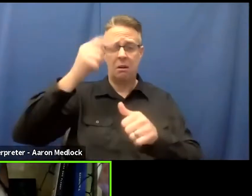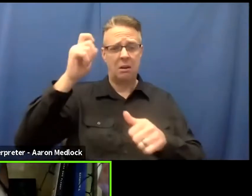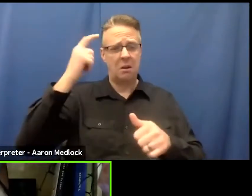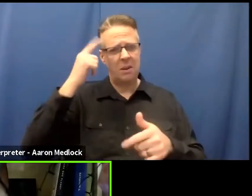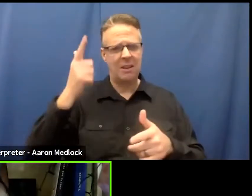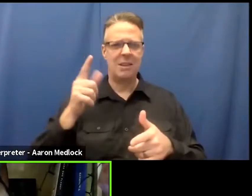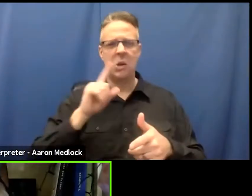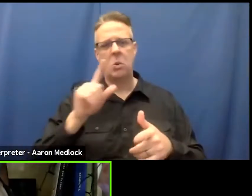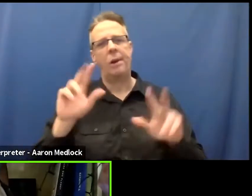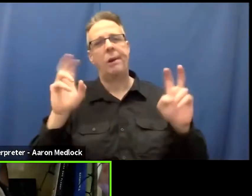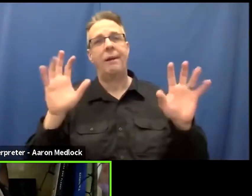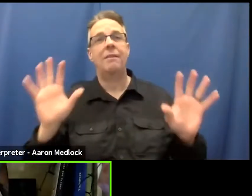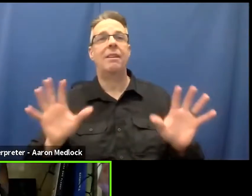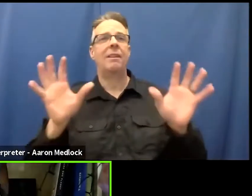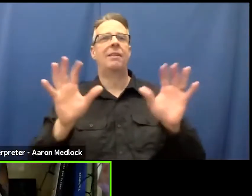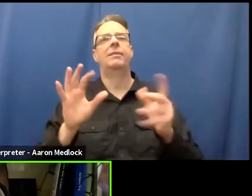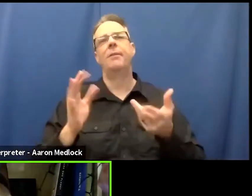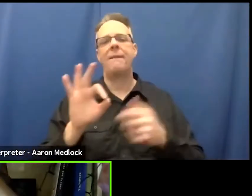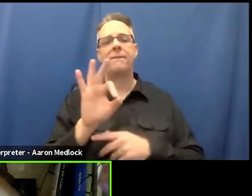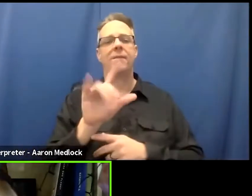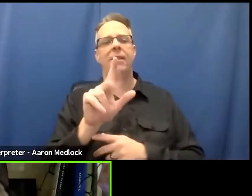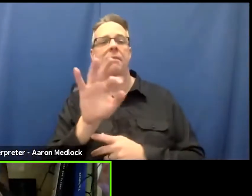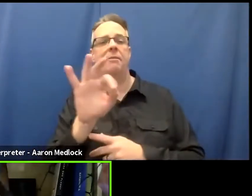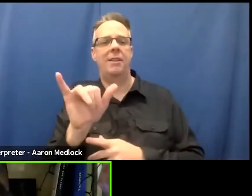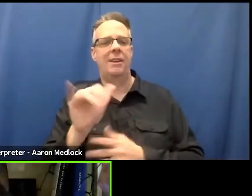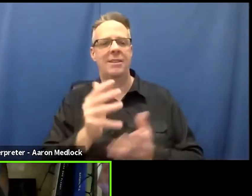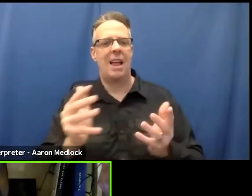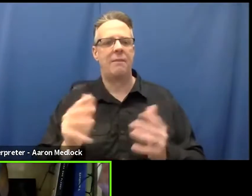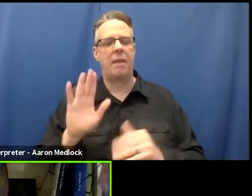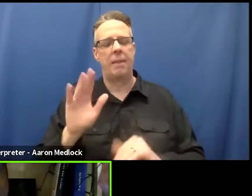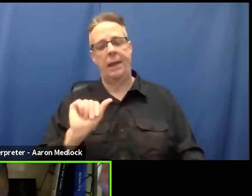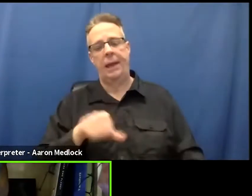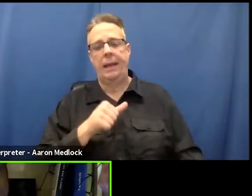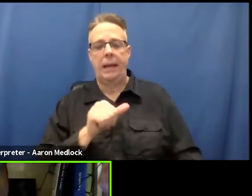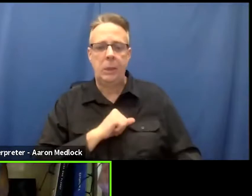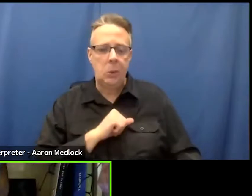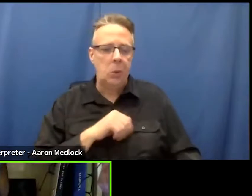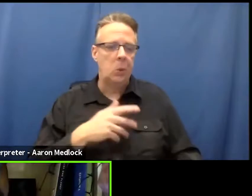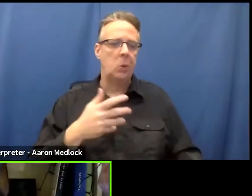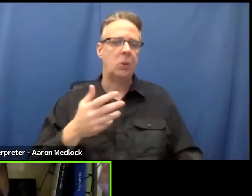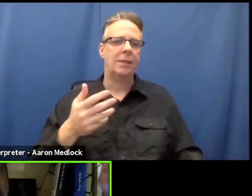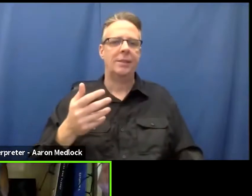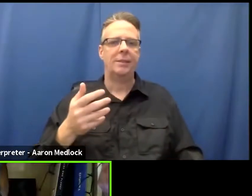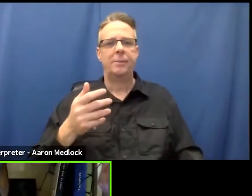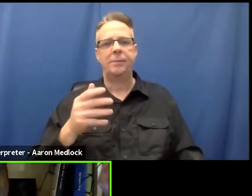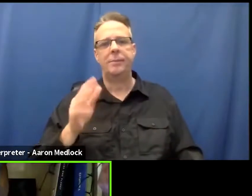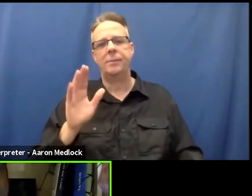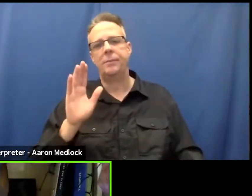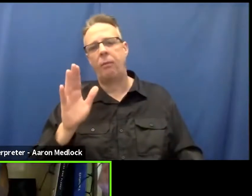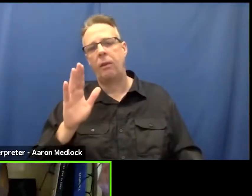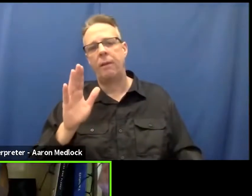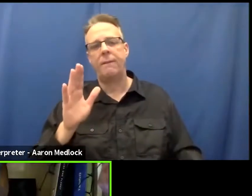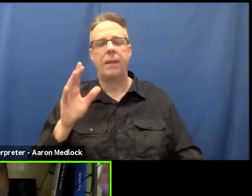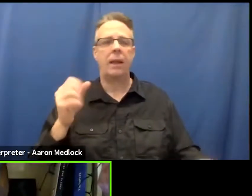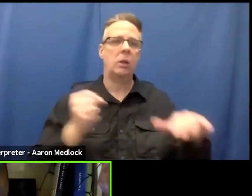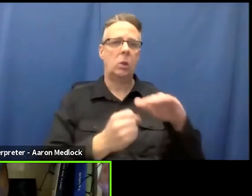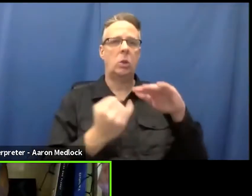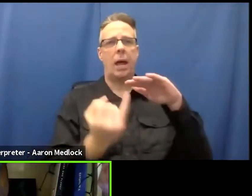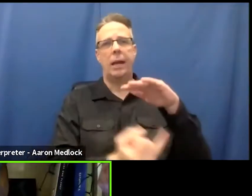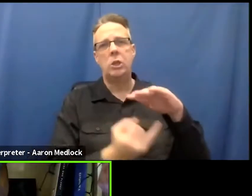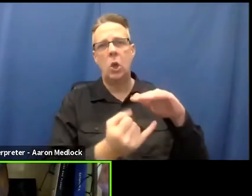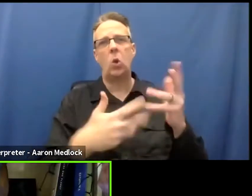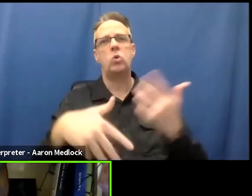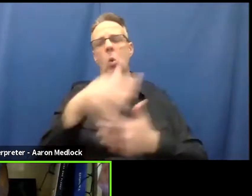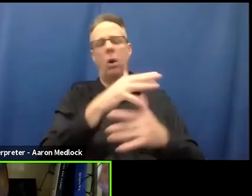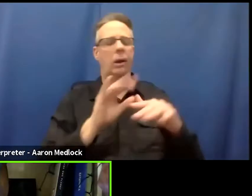call fluffy stuff. So it's all attitudes and social isolation, which is obviously very important